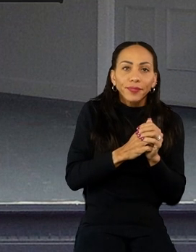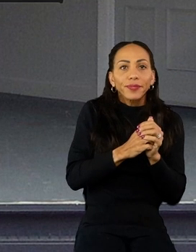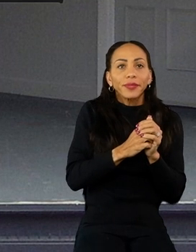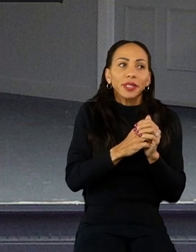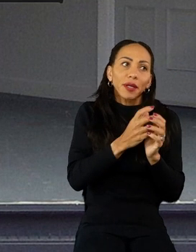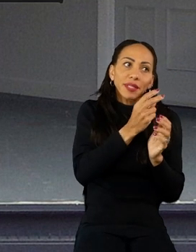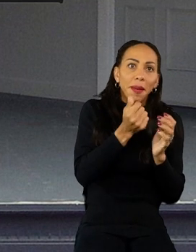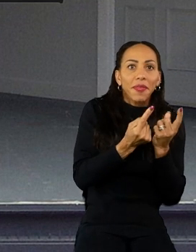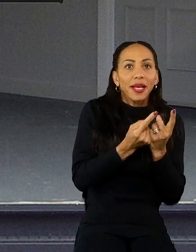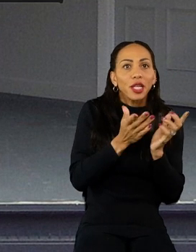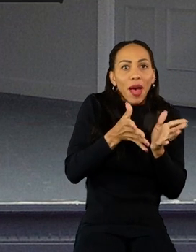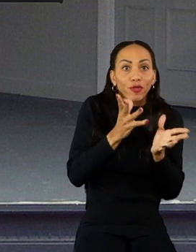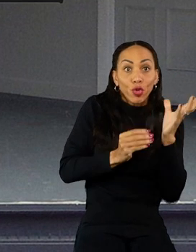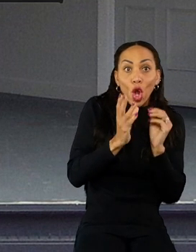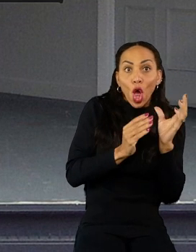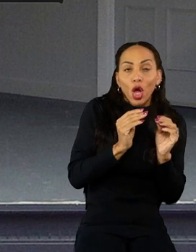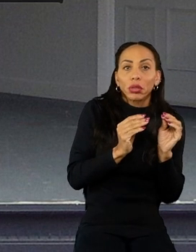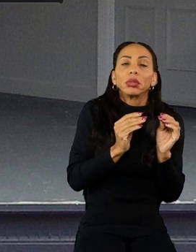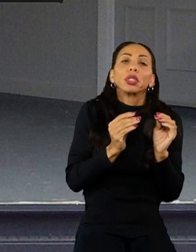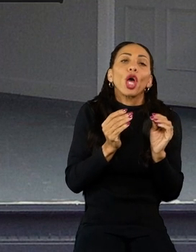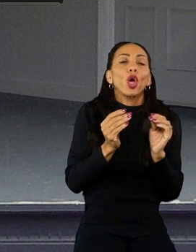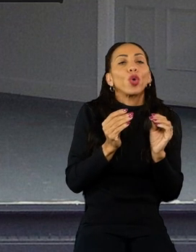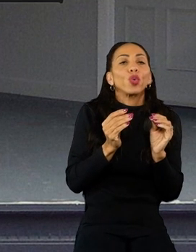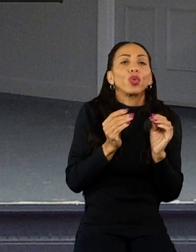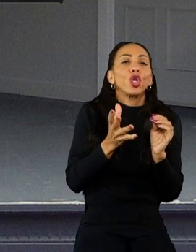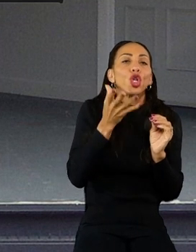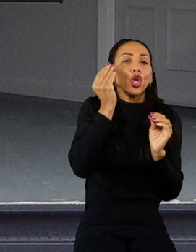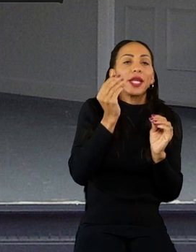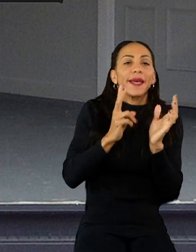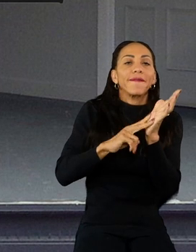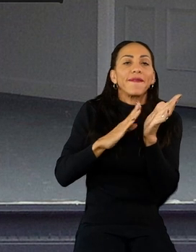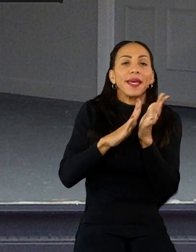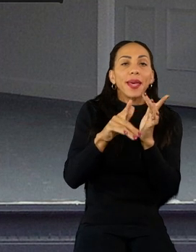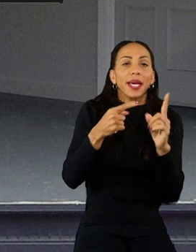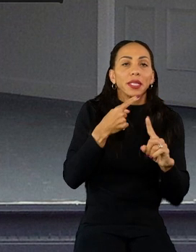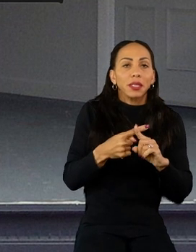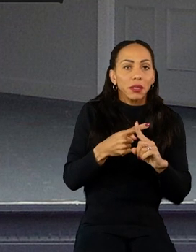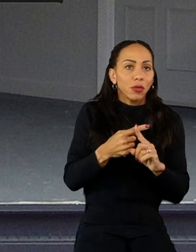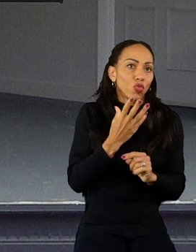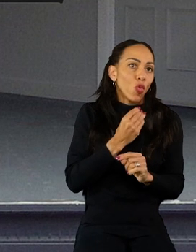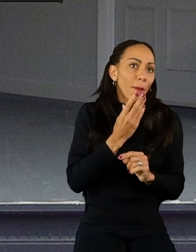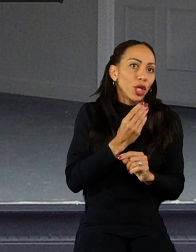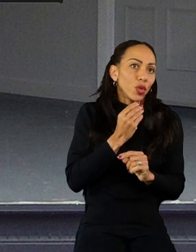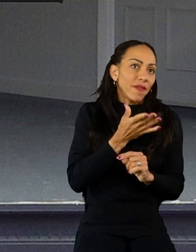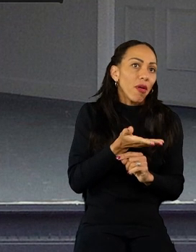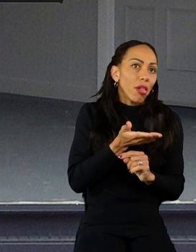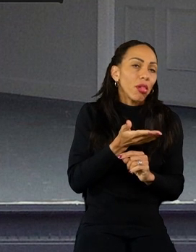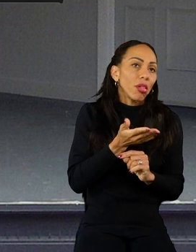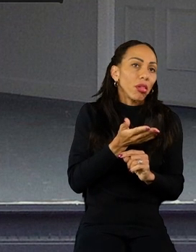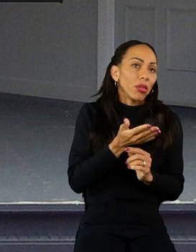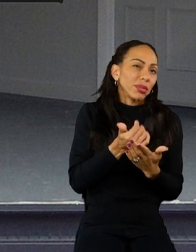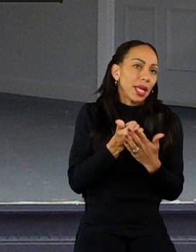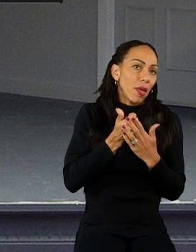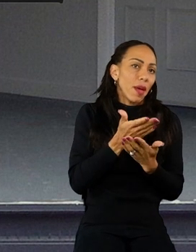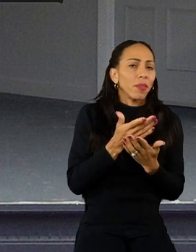things and how to do that, the sorts of things they might need to learn how to use. But yeah, learning how to use vMix will be helpful in all of that, because you do get